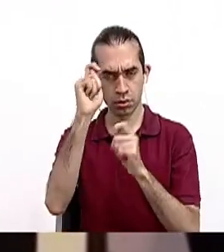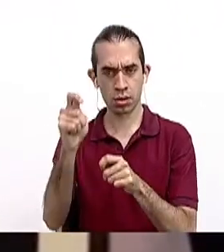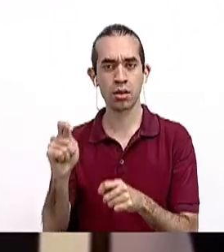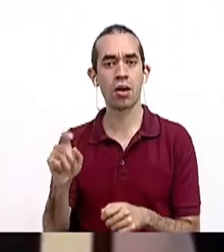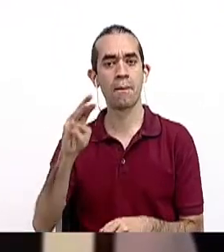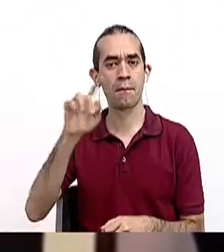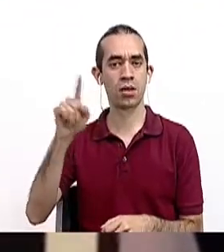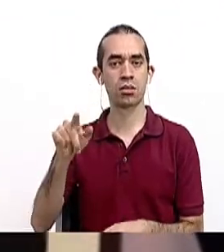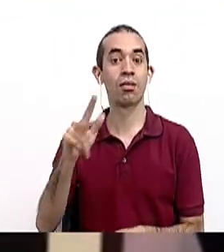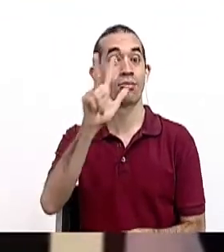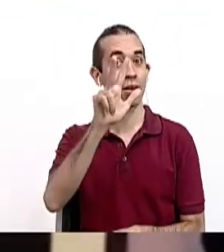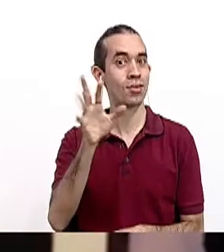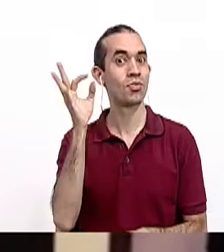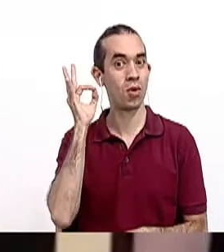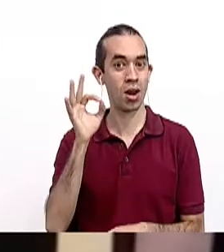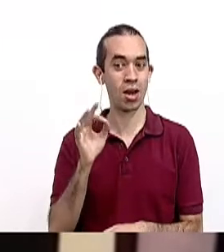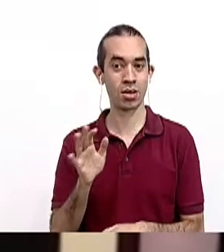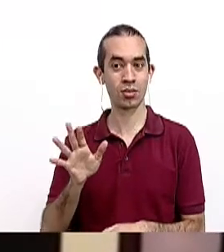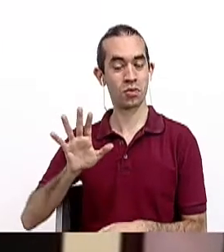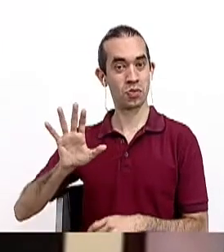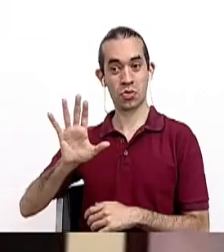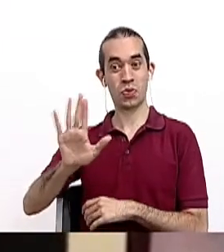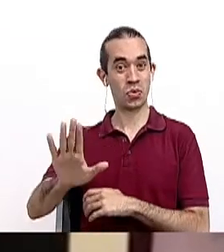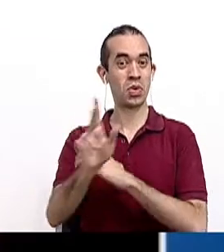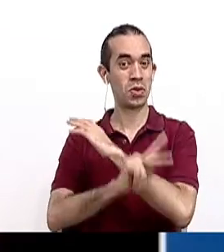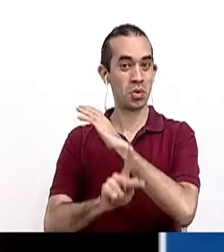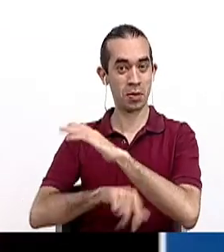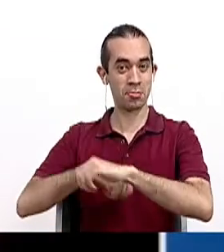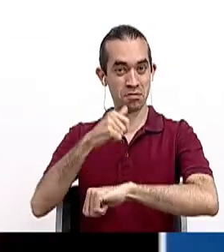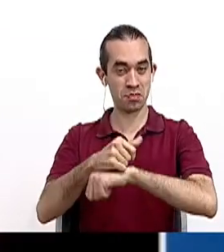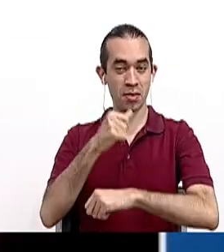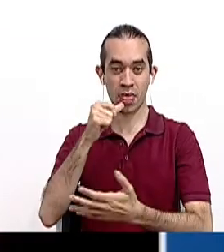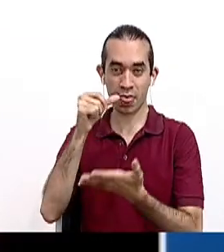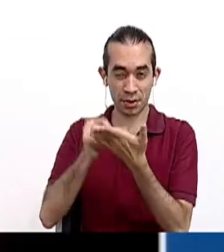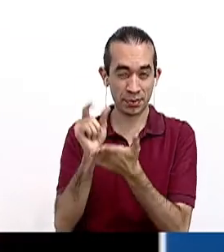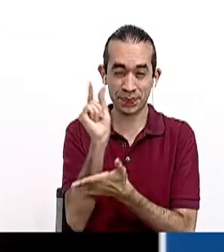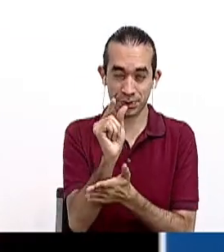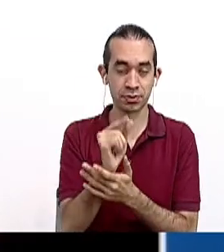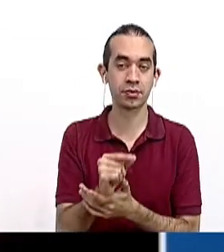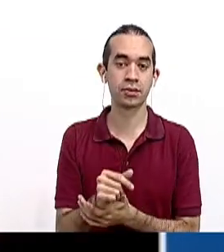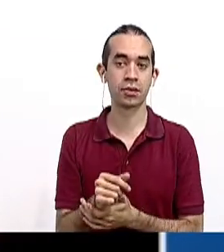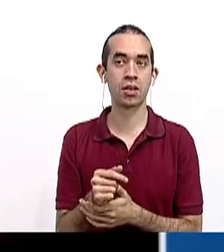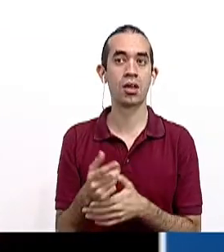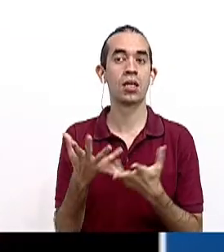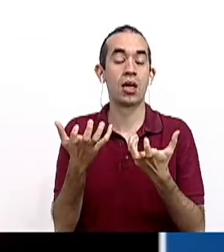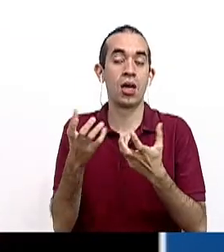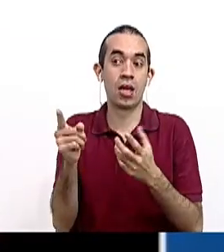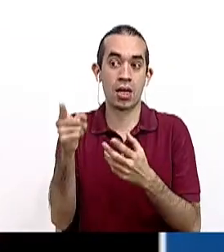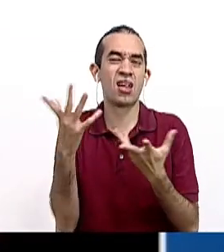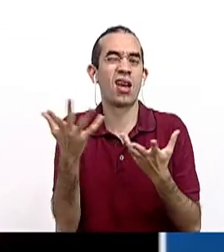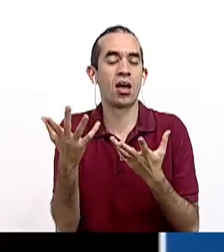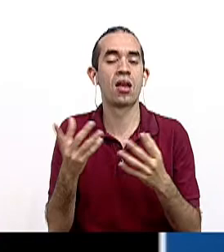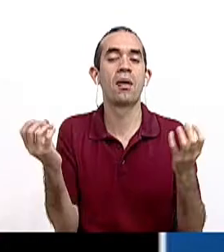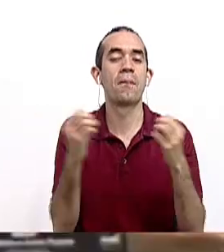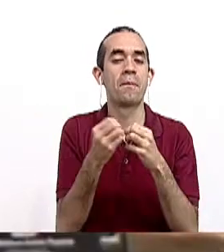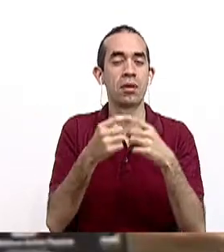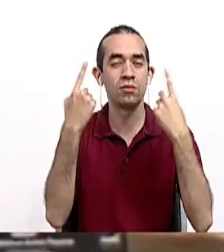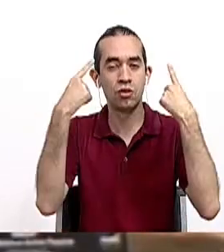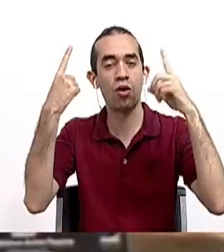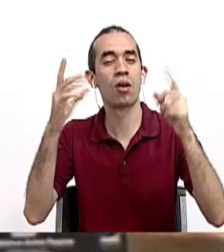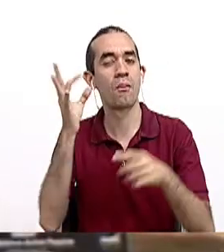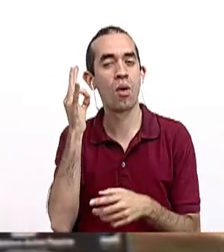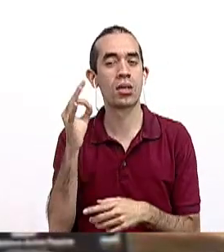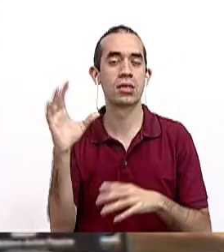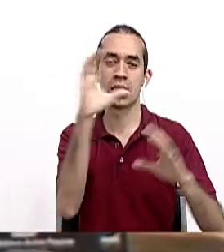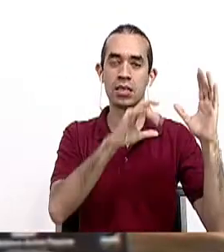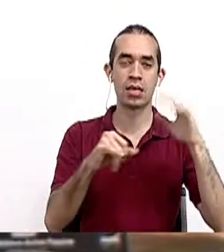3 women that her native country honored with postage stamps. She'd like to see more females succeeding in science and engineering. We need